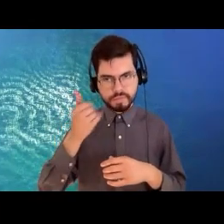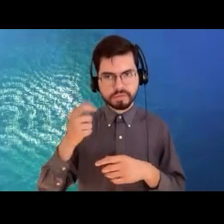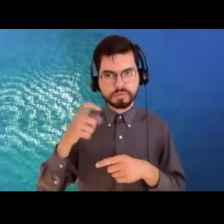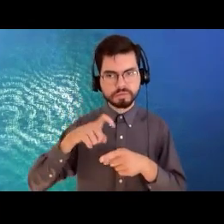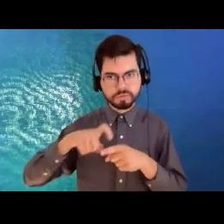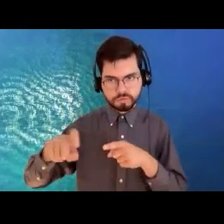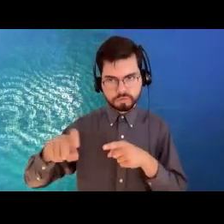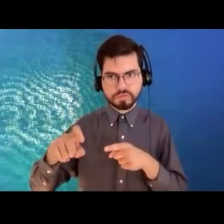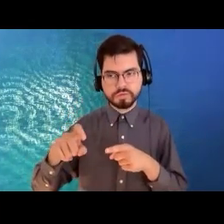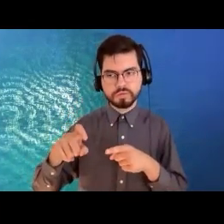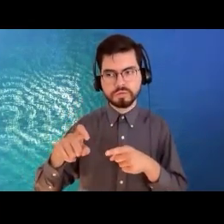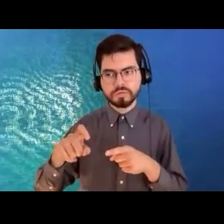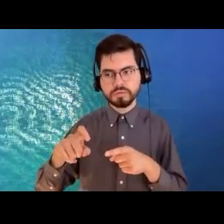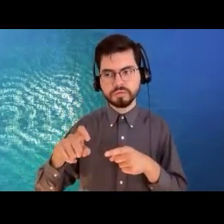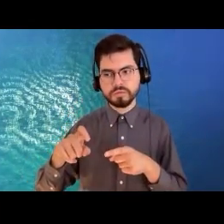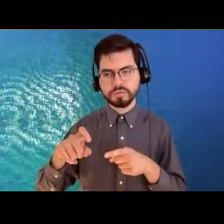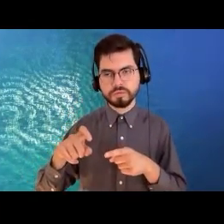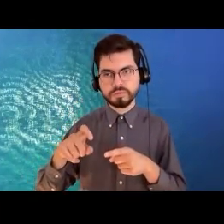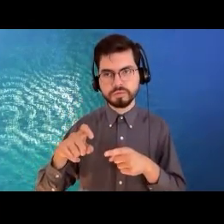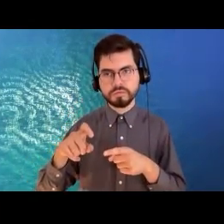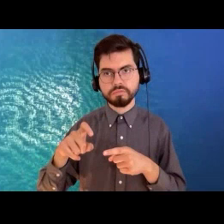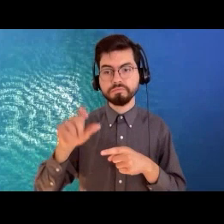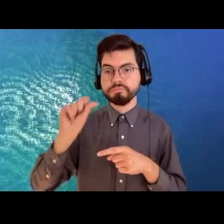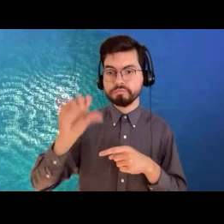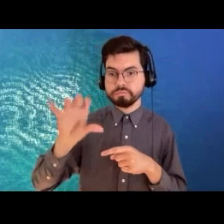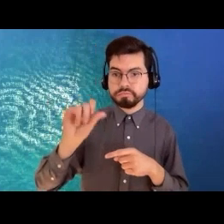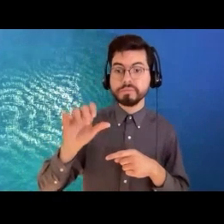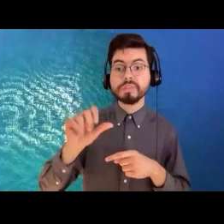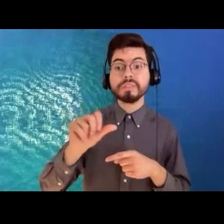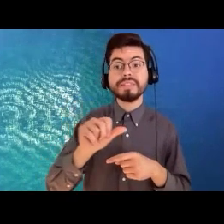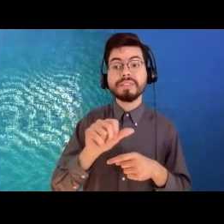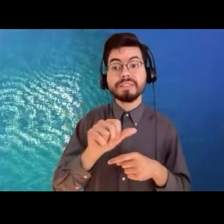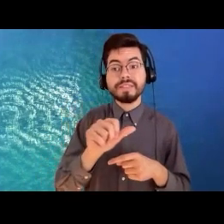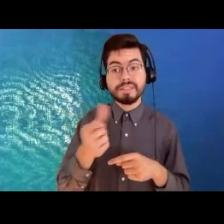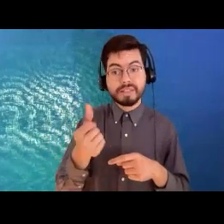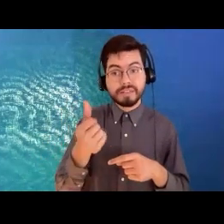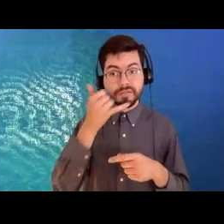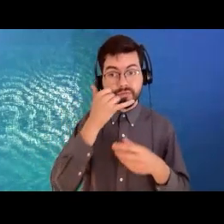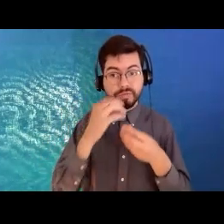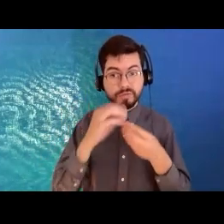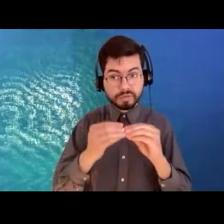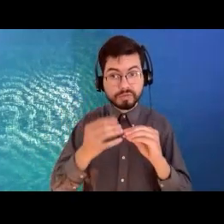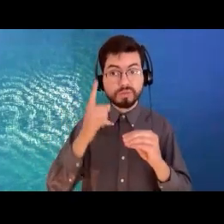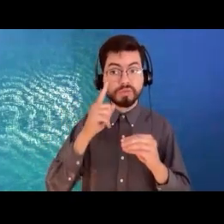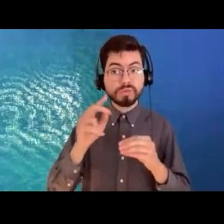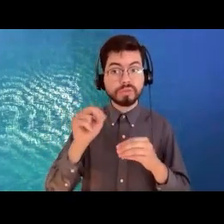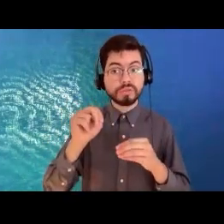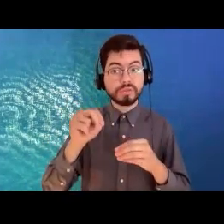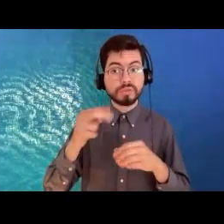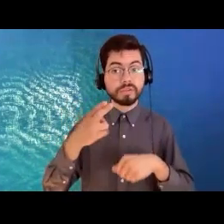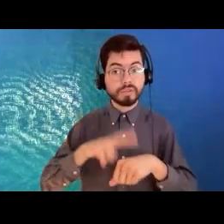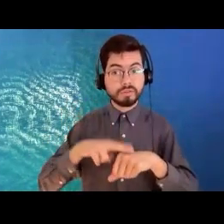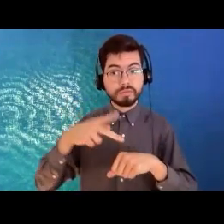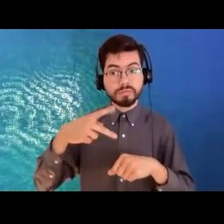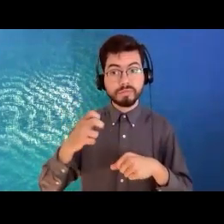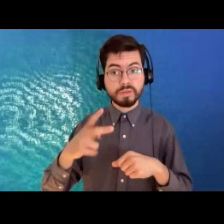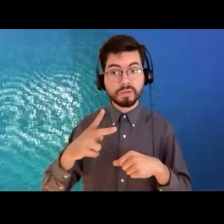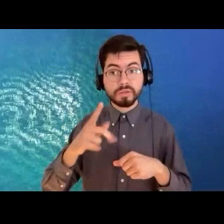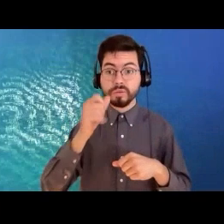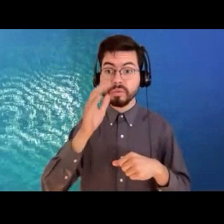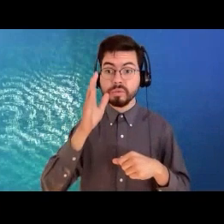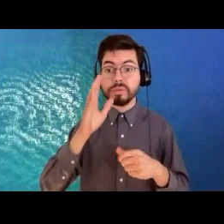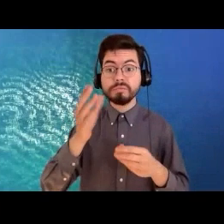to give the 10-digit number, non-emergency line phone number for the national park is not going to be as efficient because